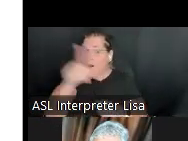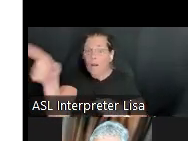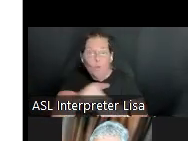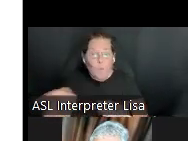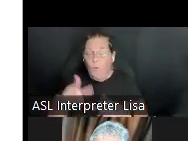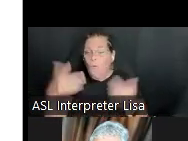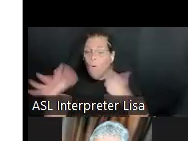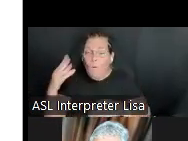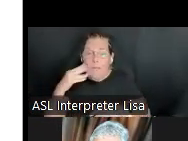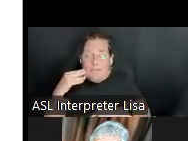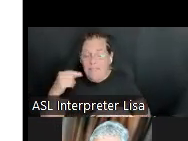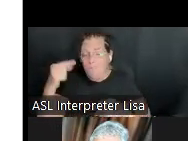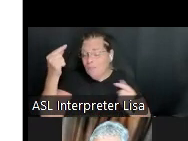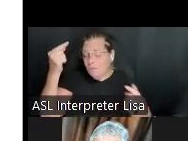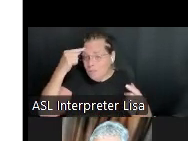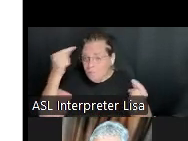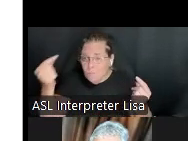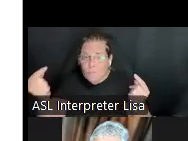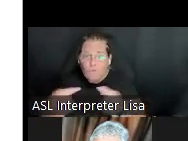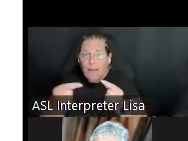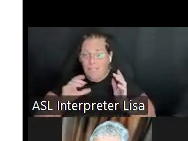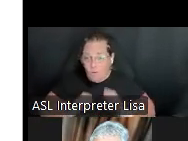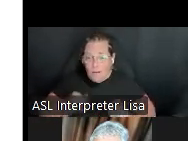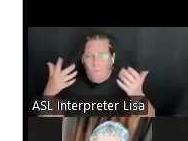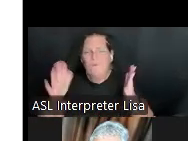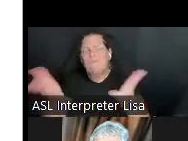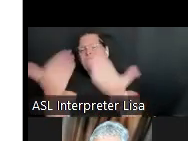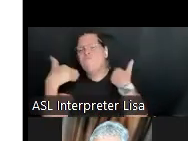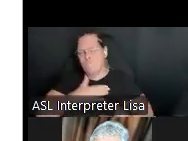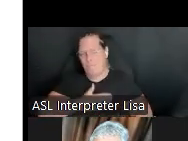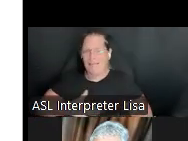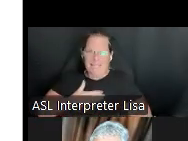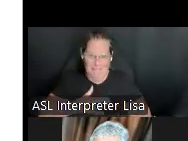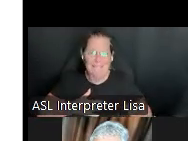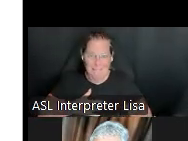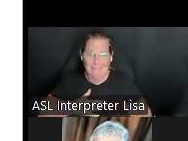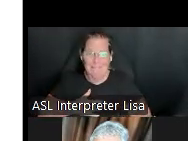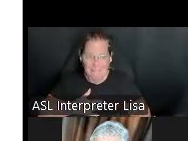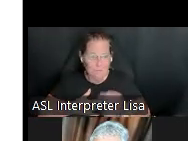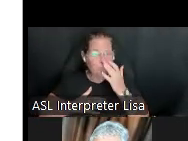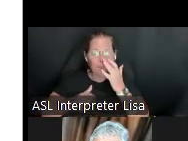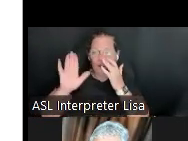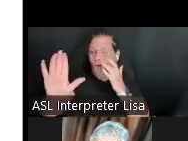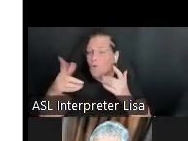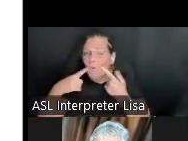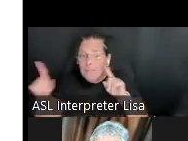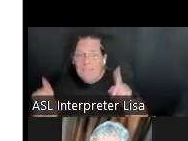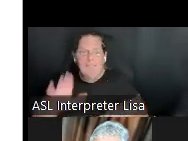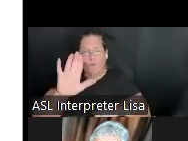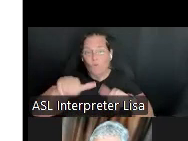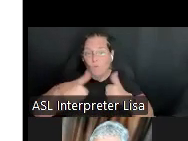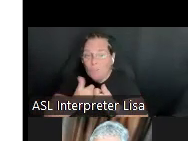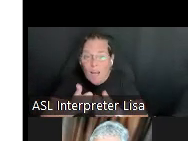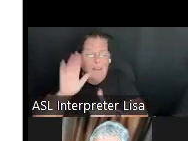their caseload, and please, feel free to share any successes, challenges, or barriers that